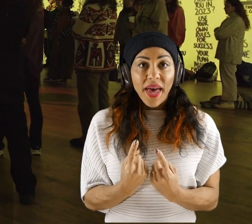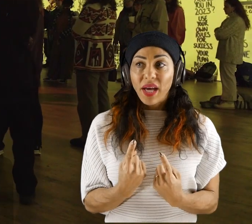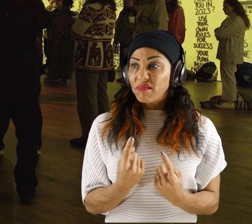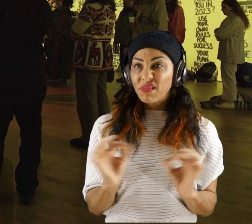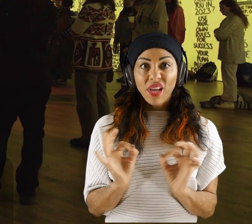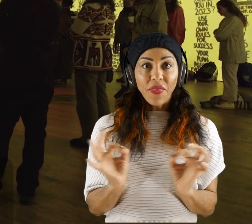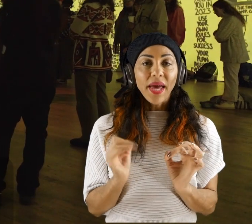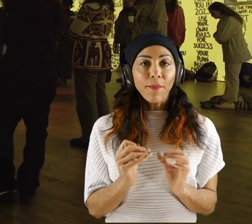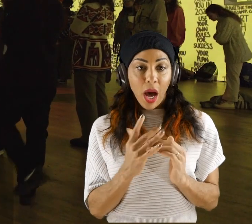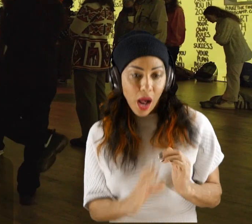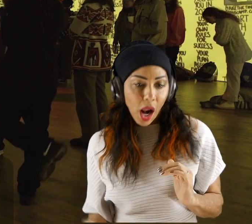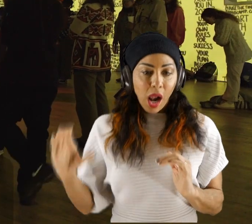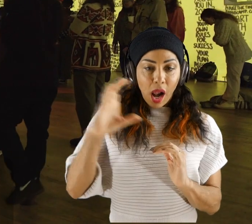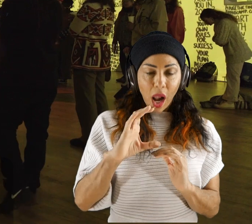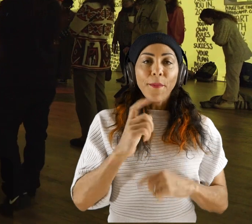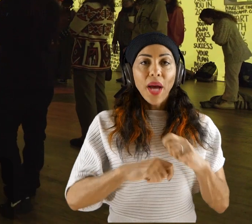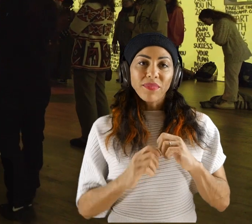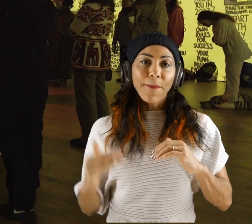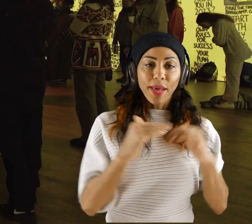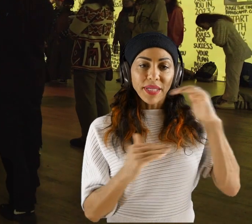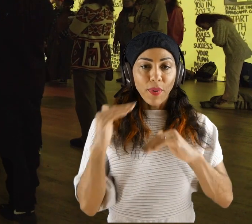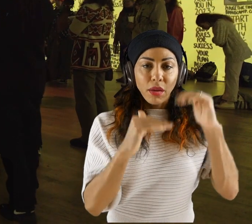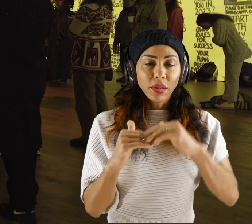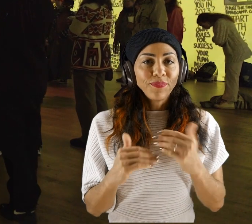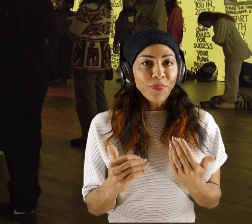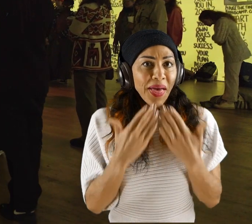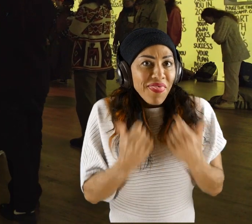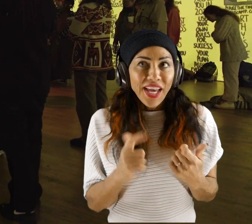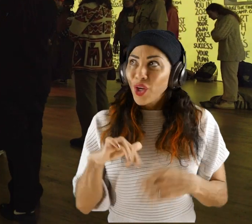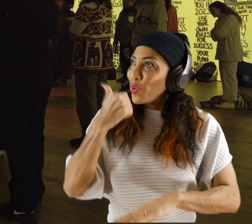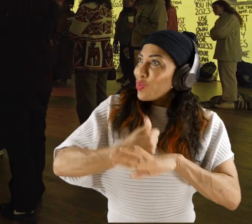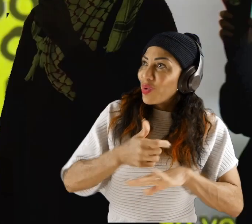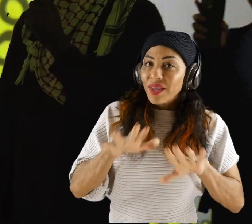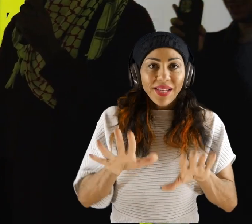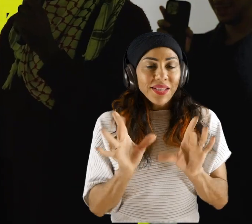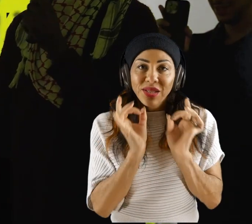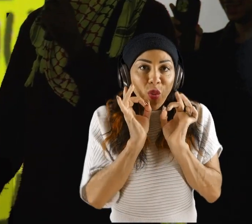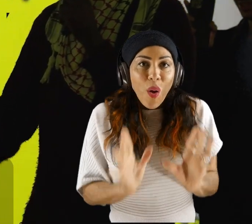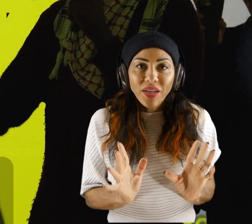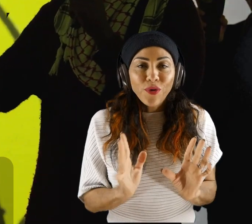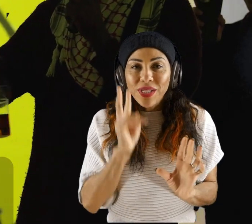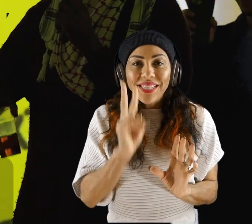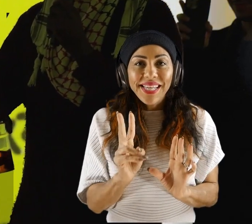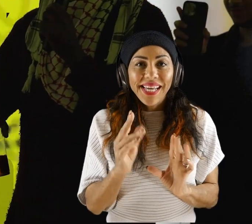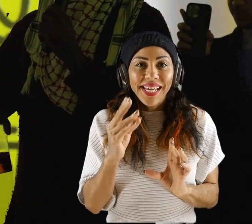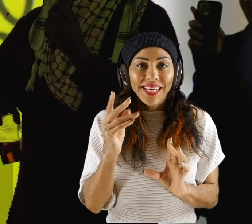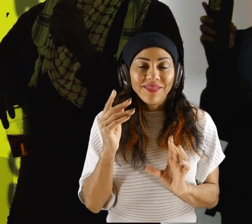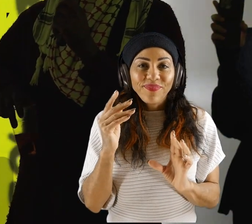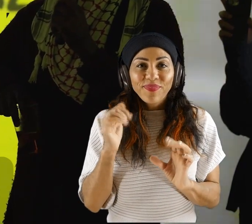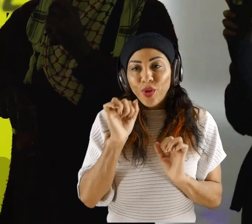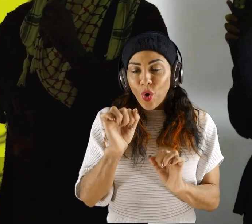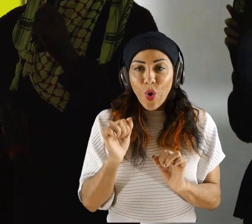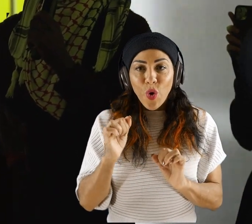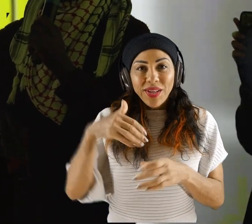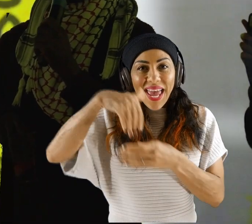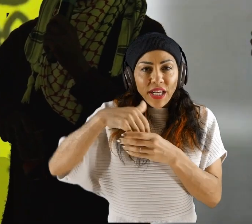is a phenomenal way to experience like what feels like the inner workings of your process. And I love how you continue to